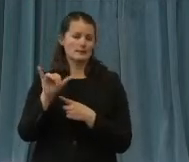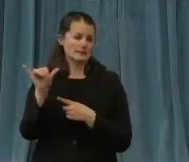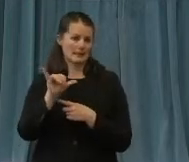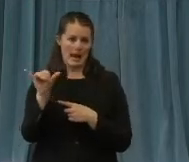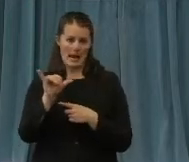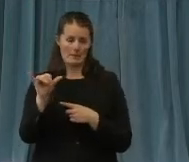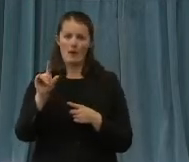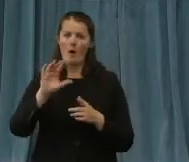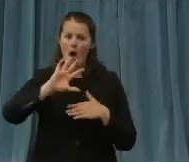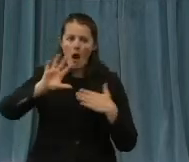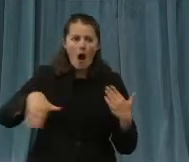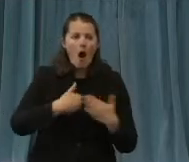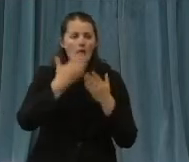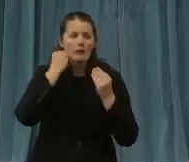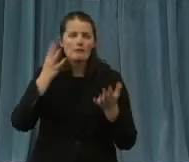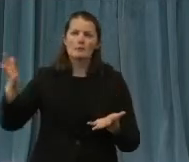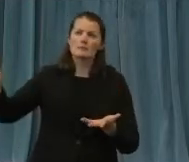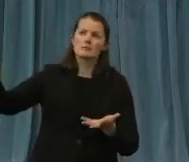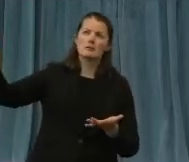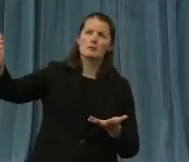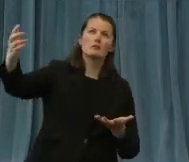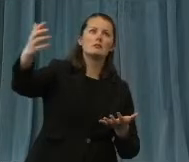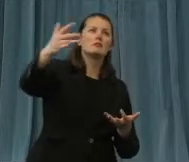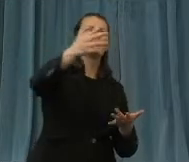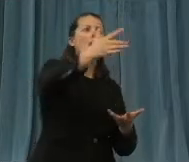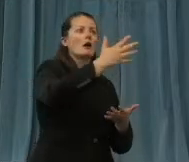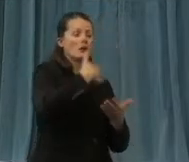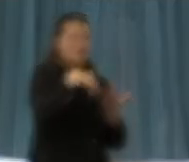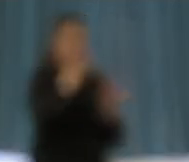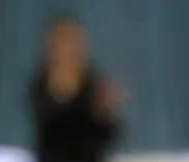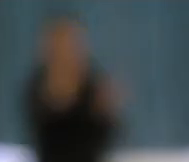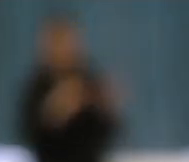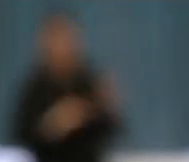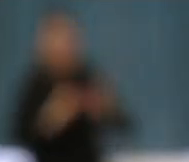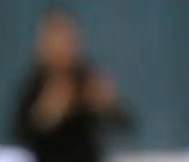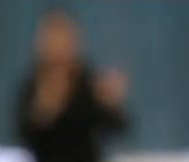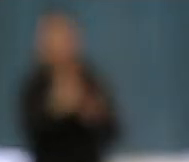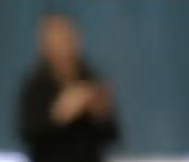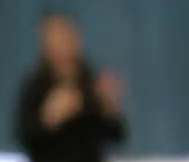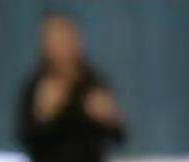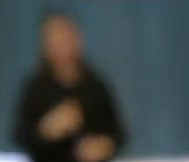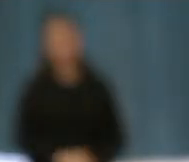we will provide it to you as we come up with a list ready to move into phase one and what we can deal with.